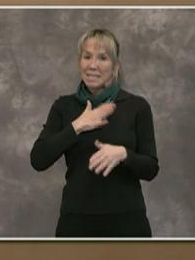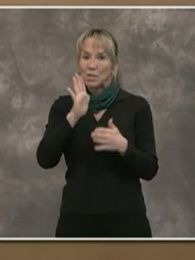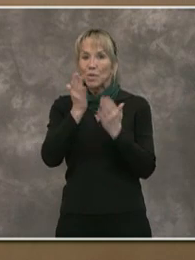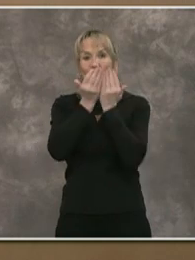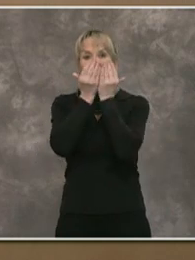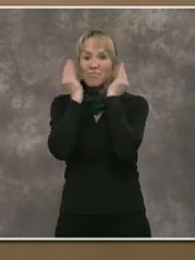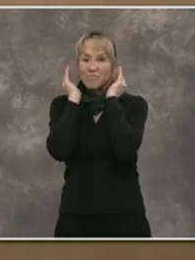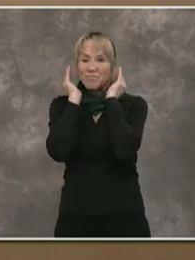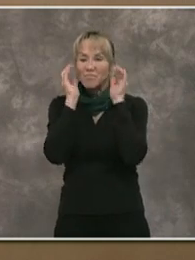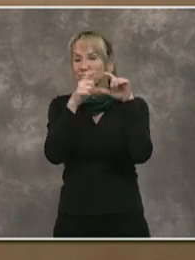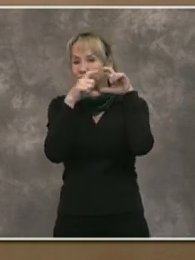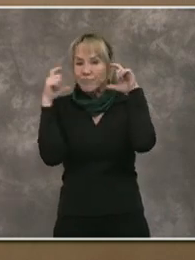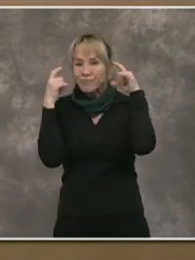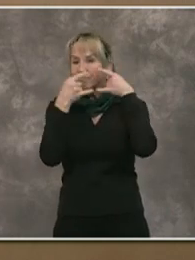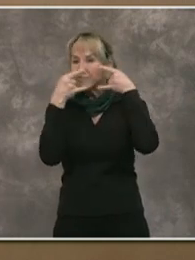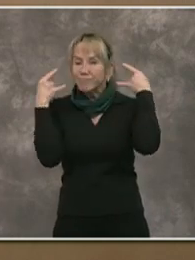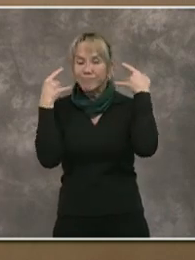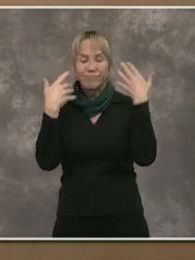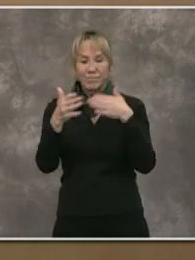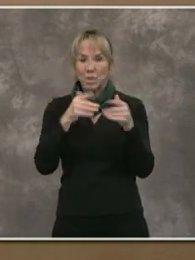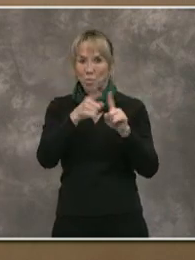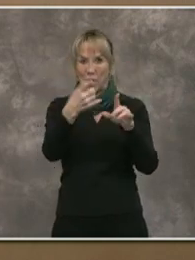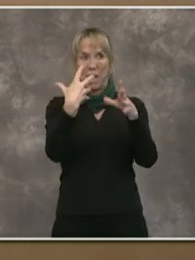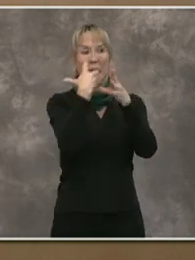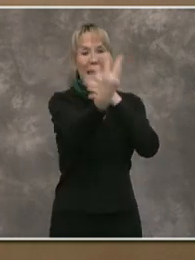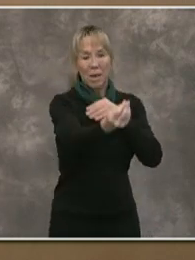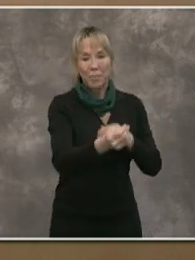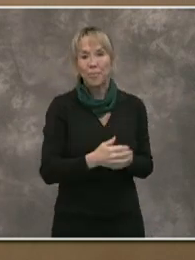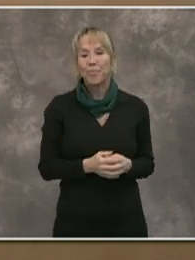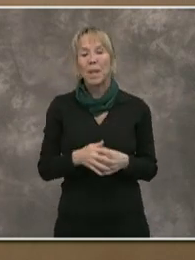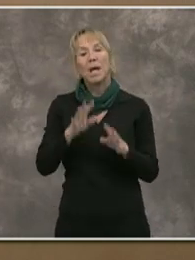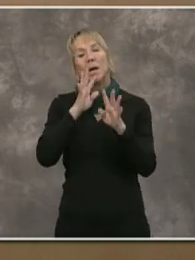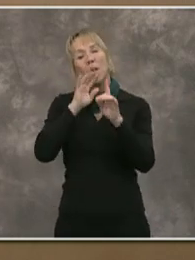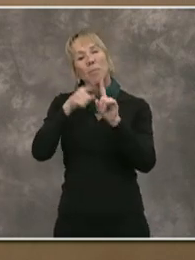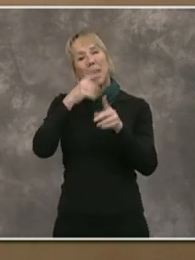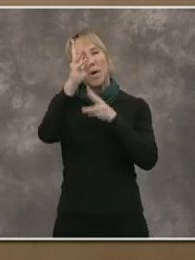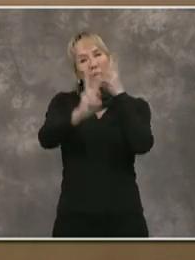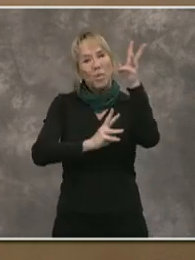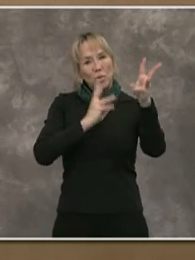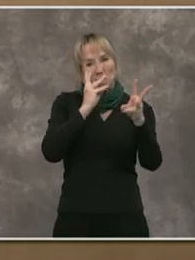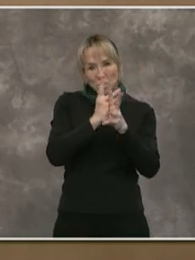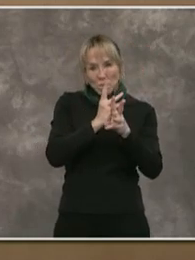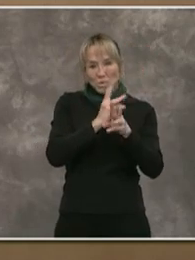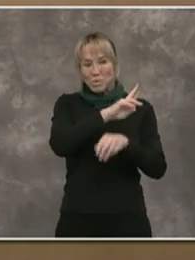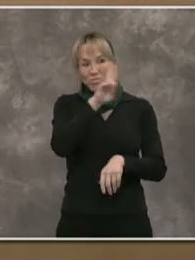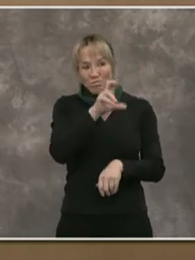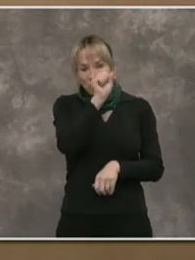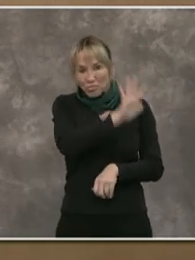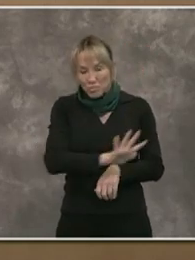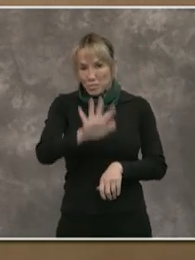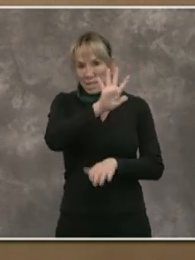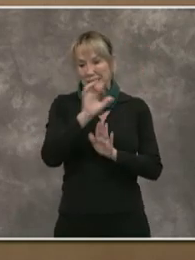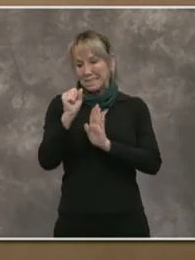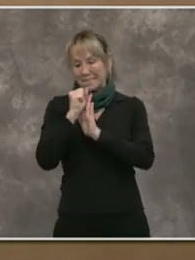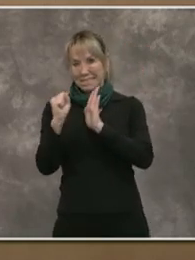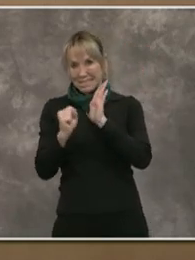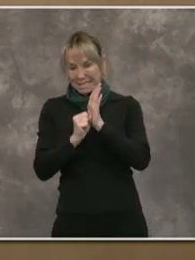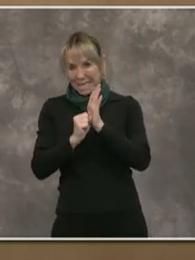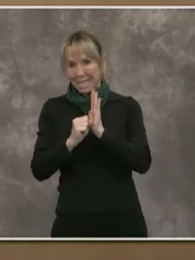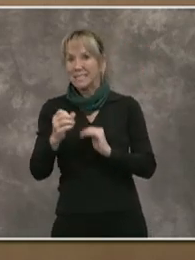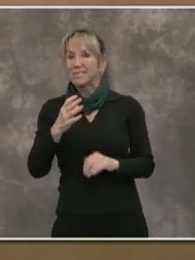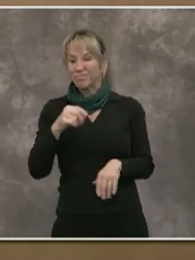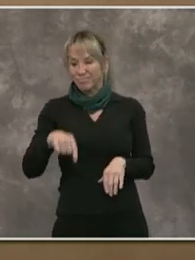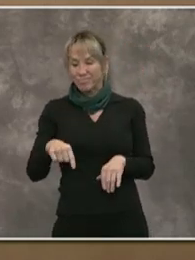public. Regarding global, national, and state statistics based on data from